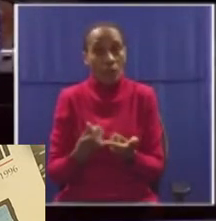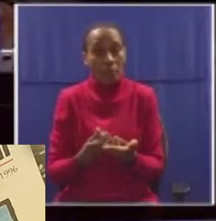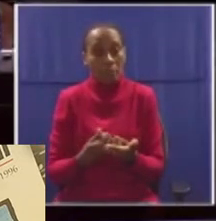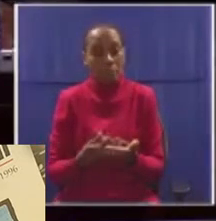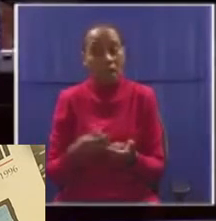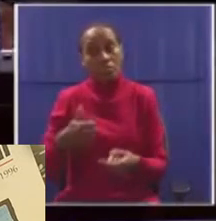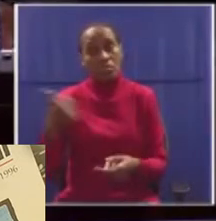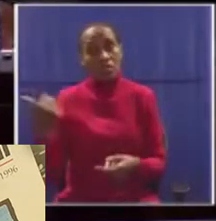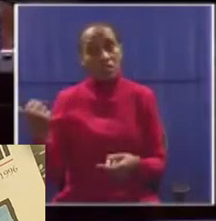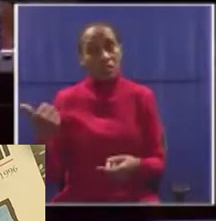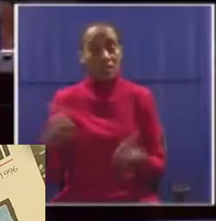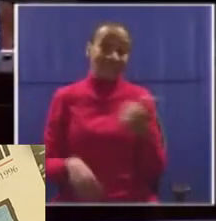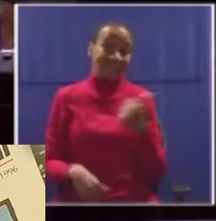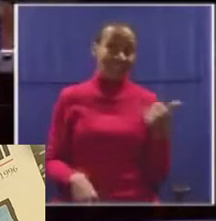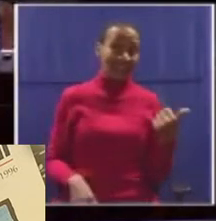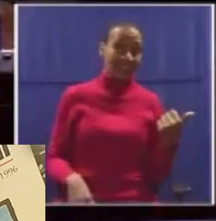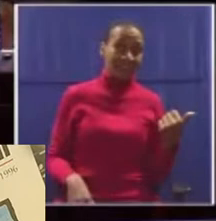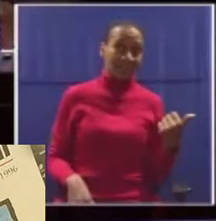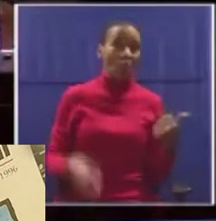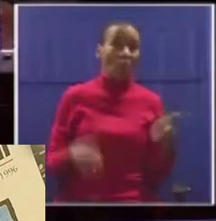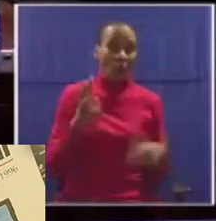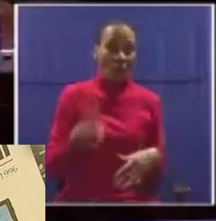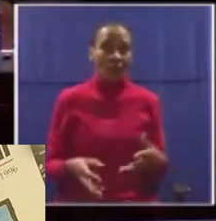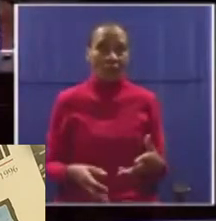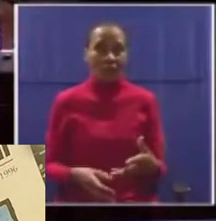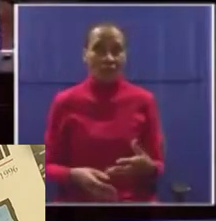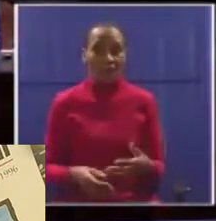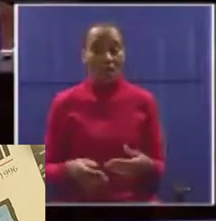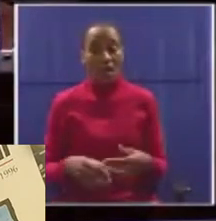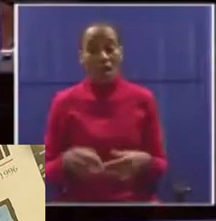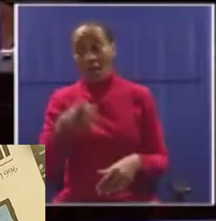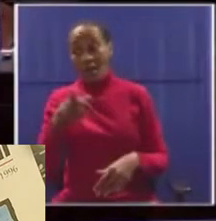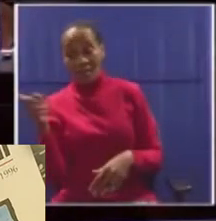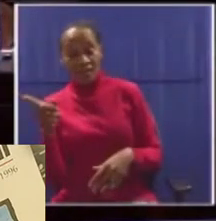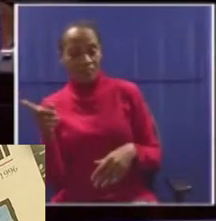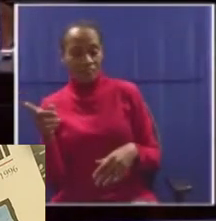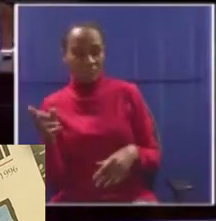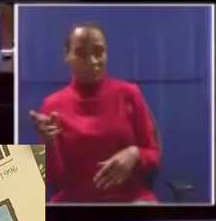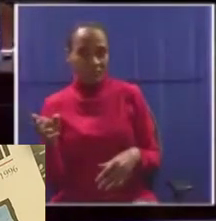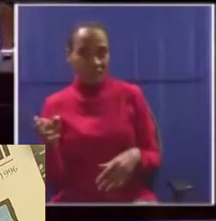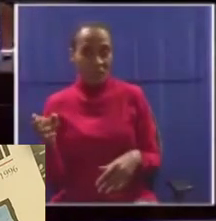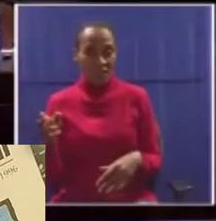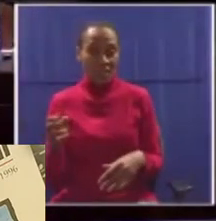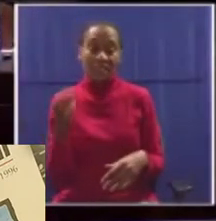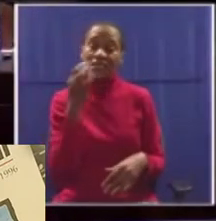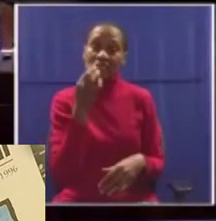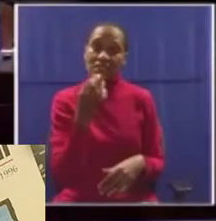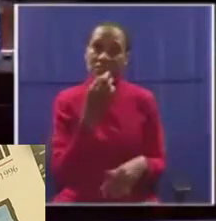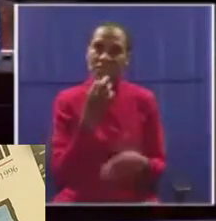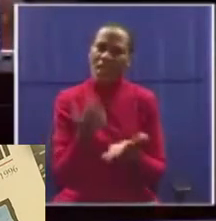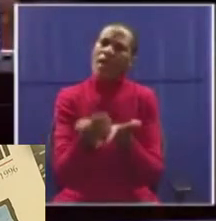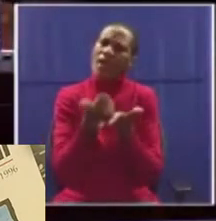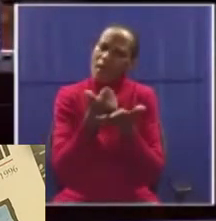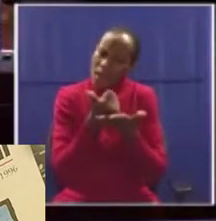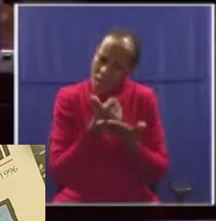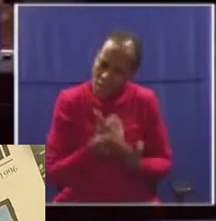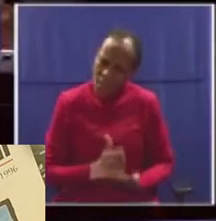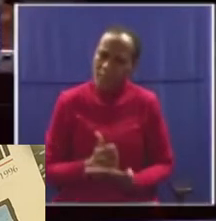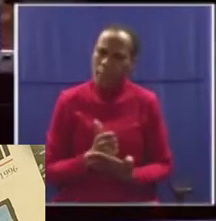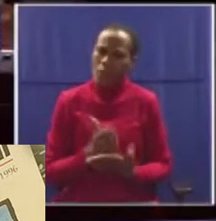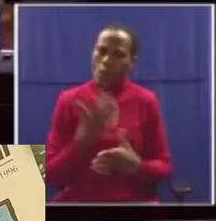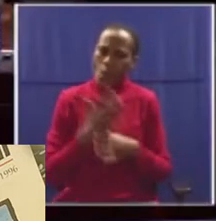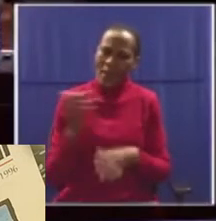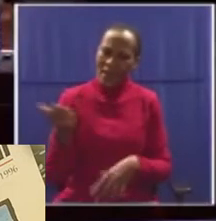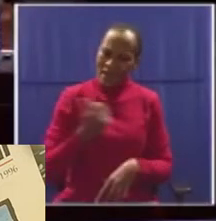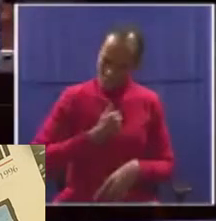opposition my sense what we've done good to this side was say to help us to explain the work we're doing